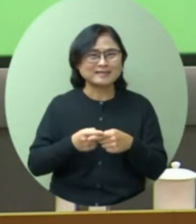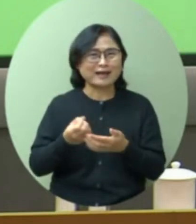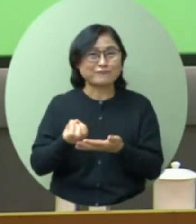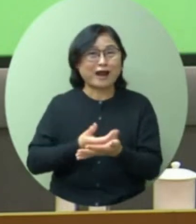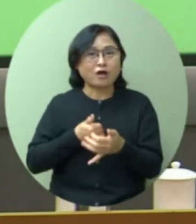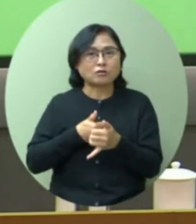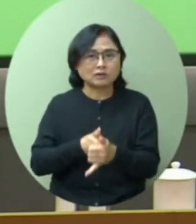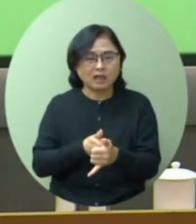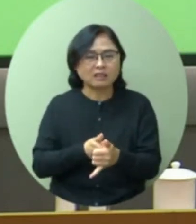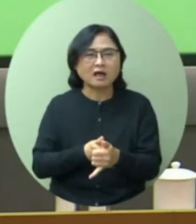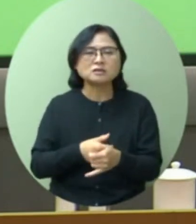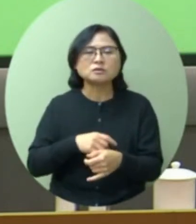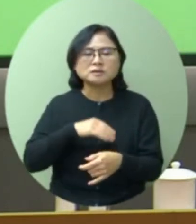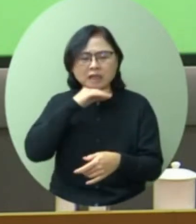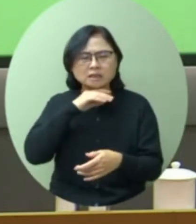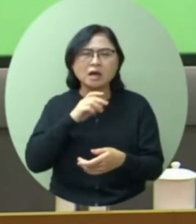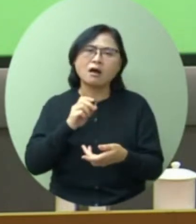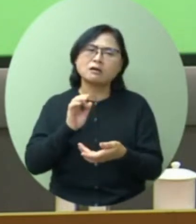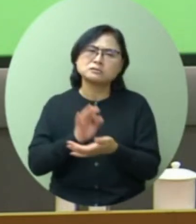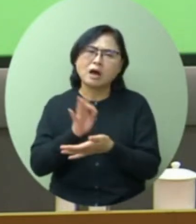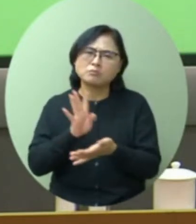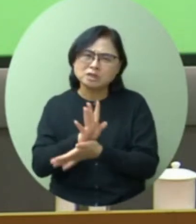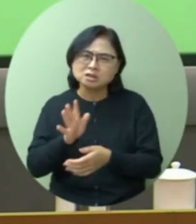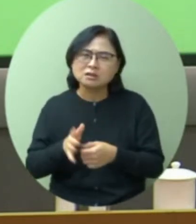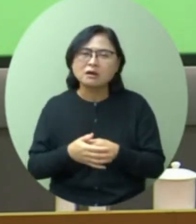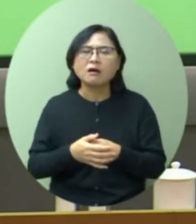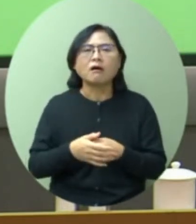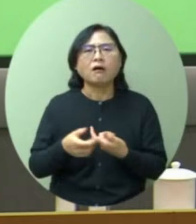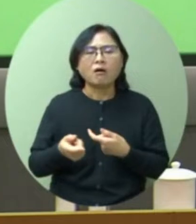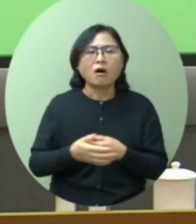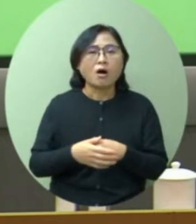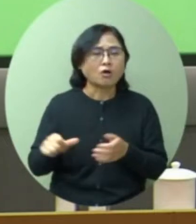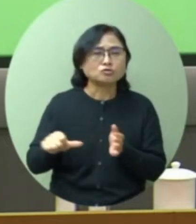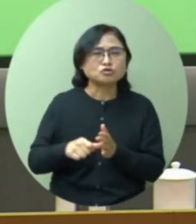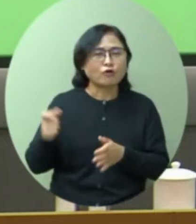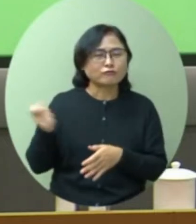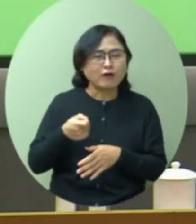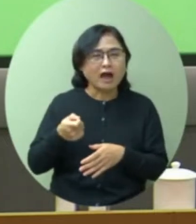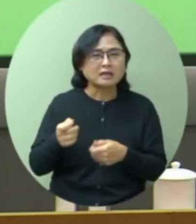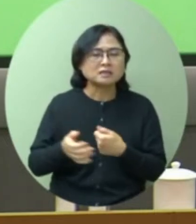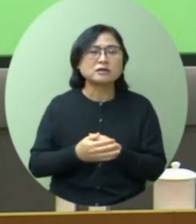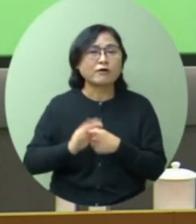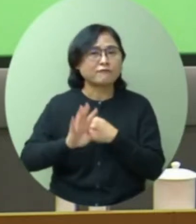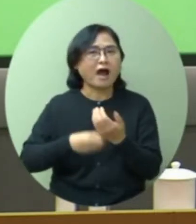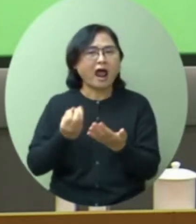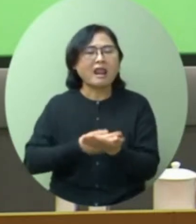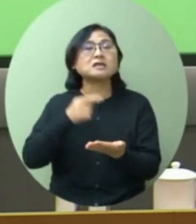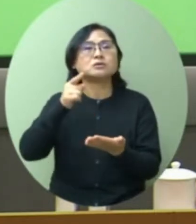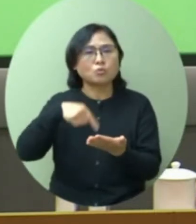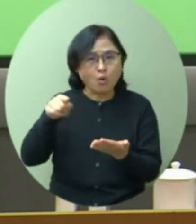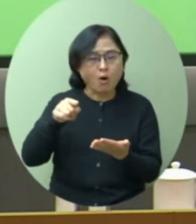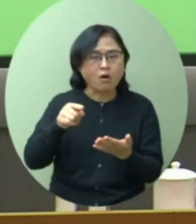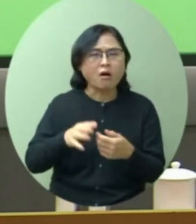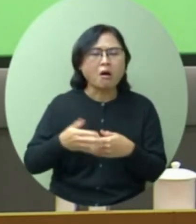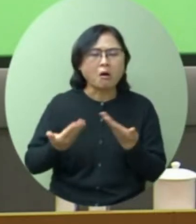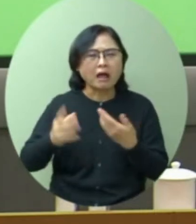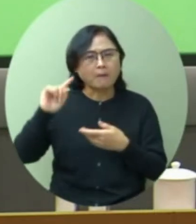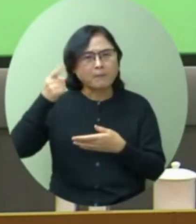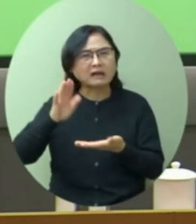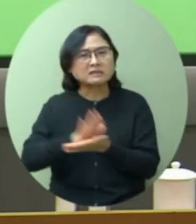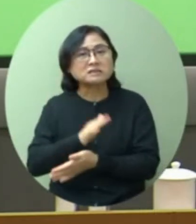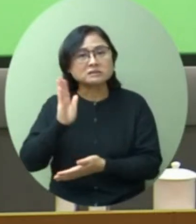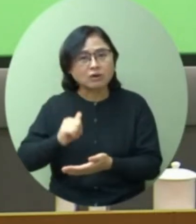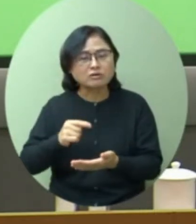the earliest will probably be next year. Then we'll introduce the registration period.